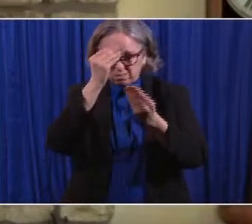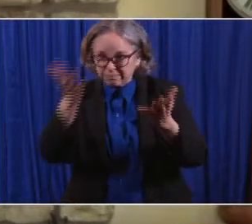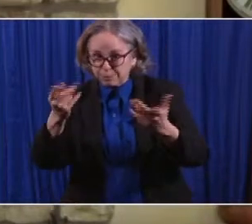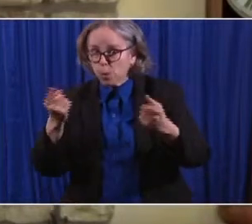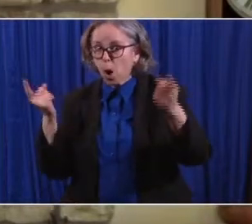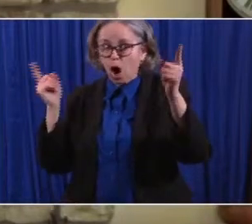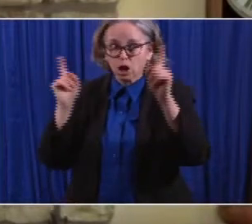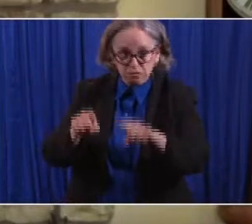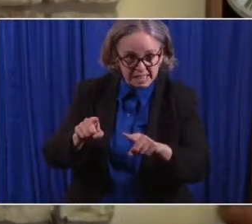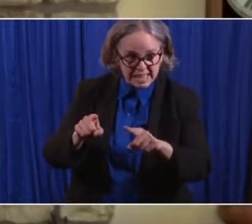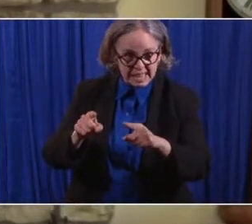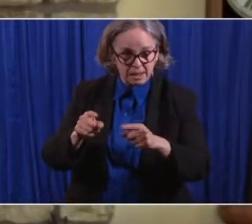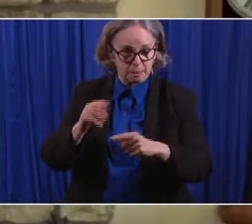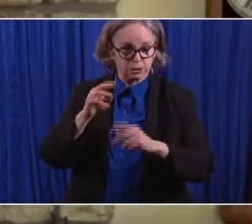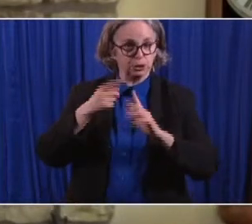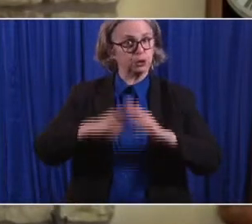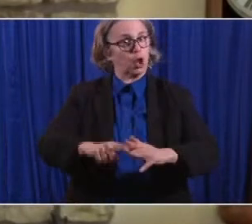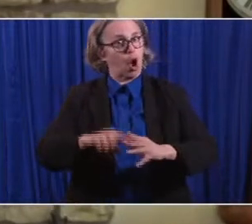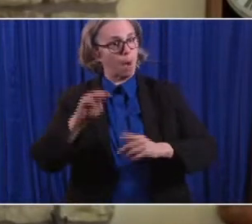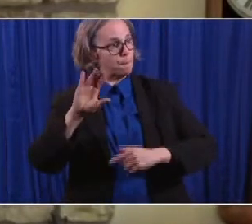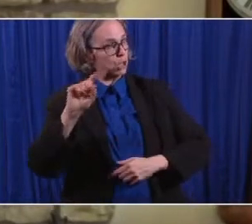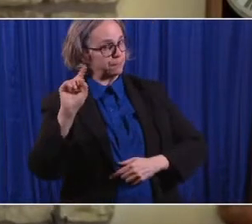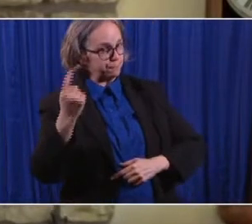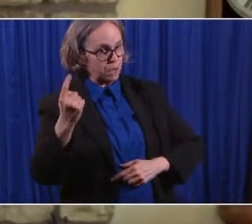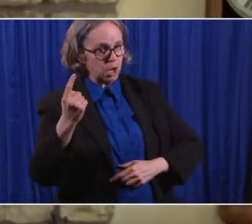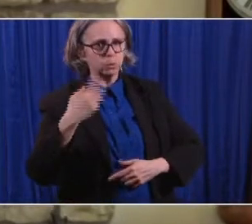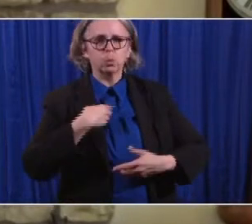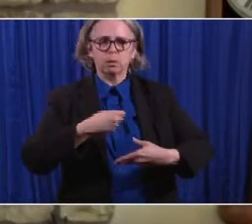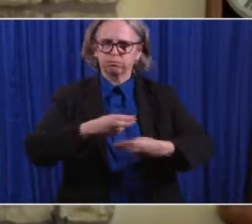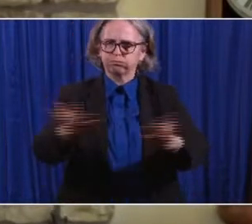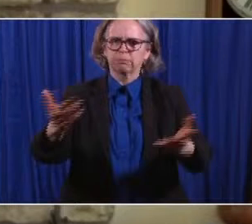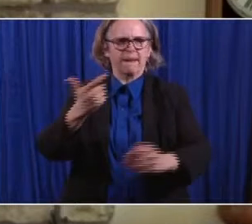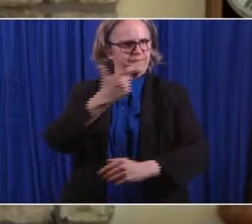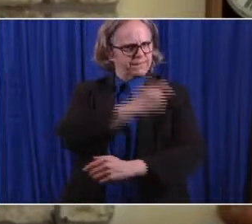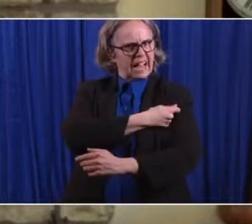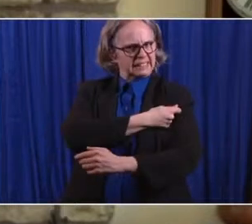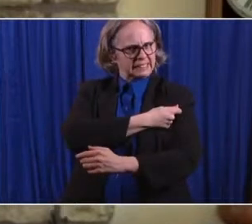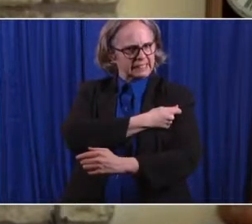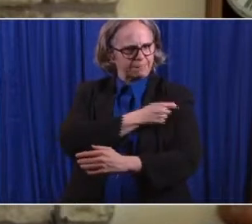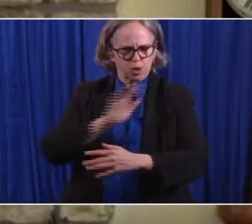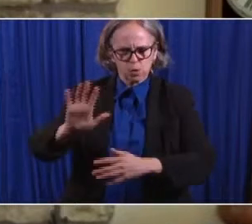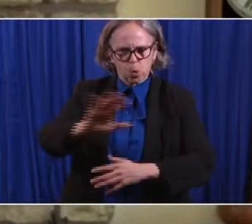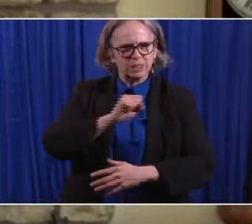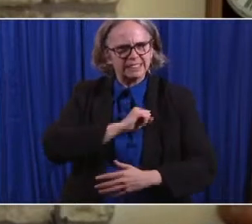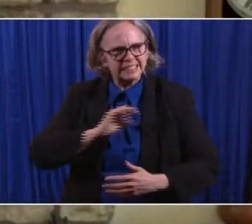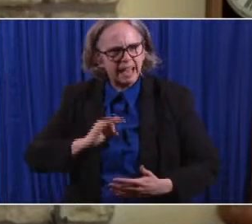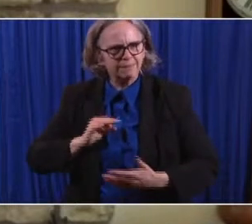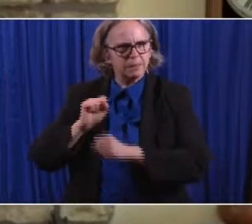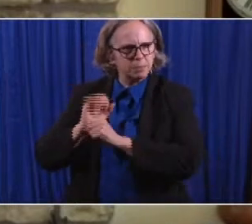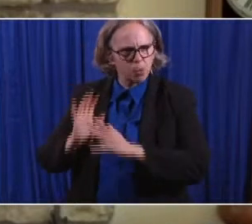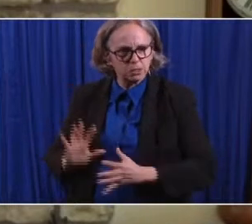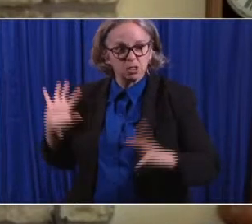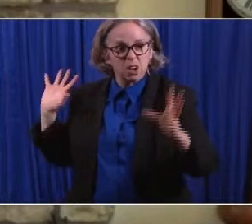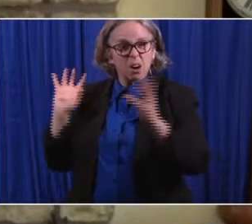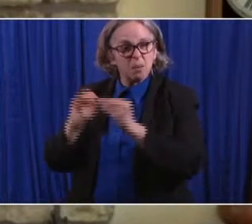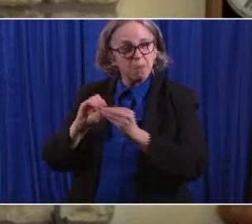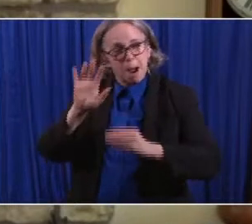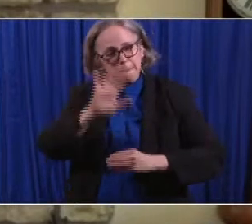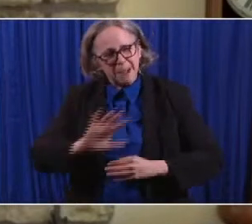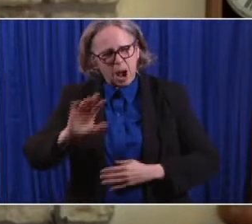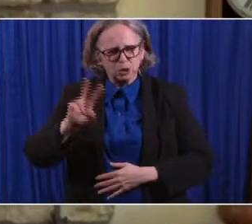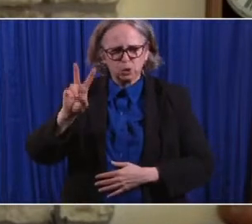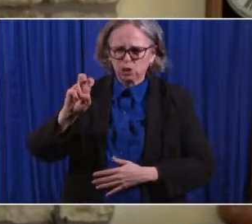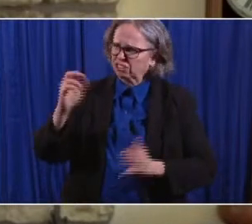session by March 1. We've now vaccinated about 200,000 school